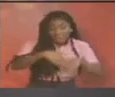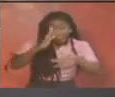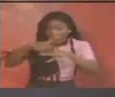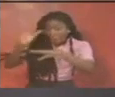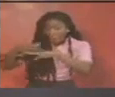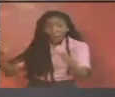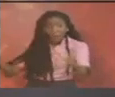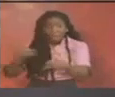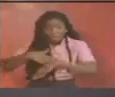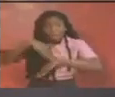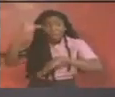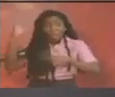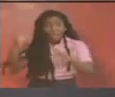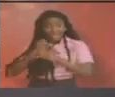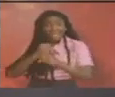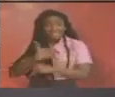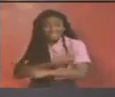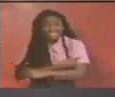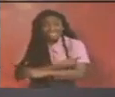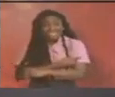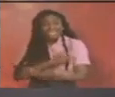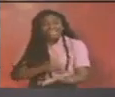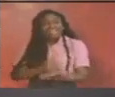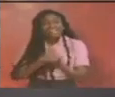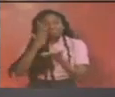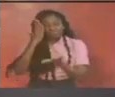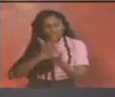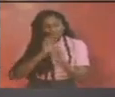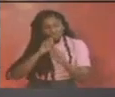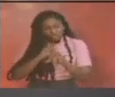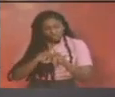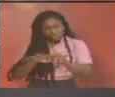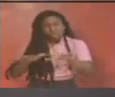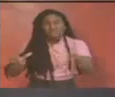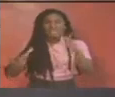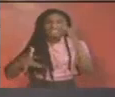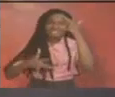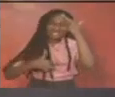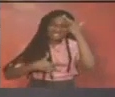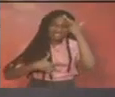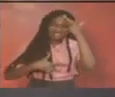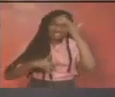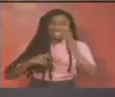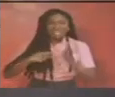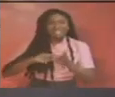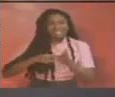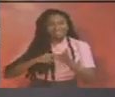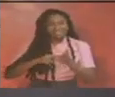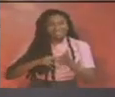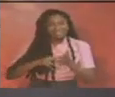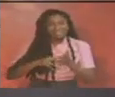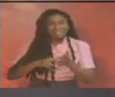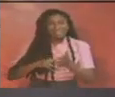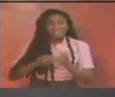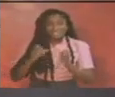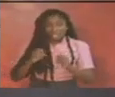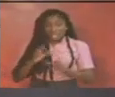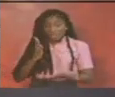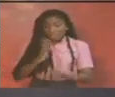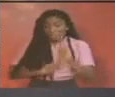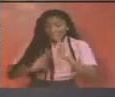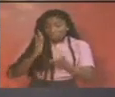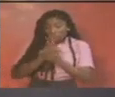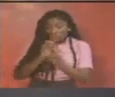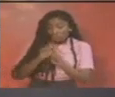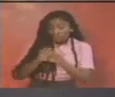we are to spreading the virus. Less spread will imply less mutation, and the more people that